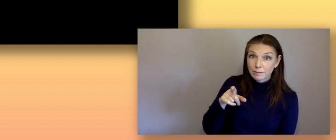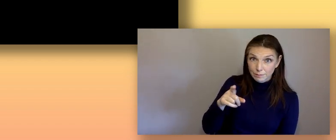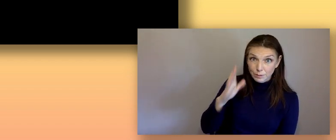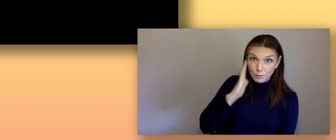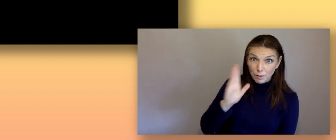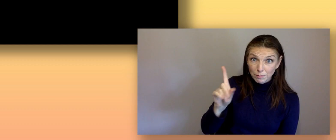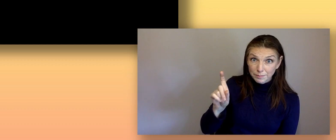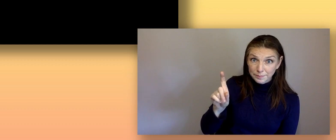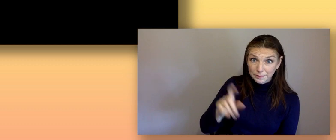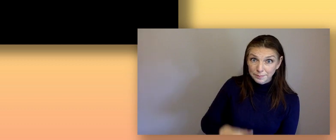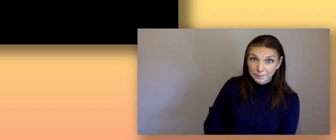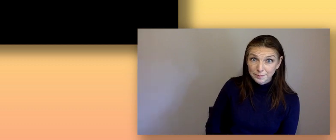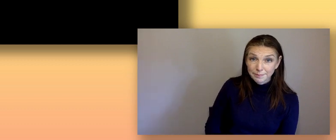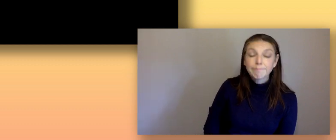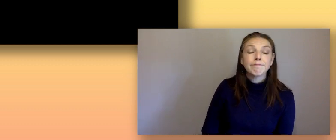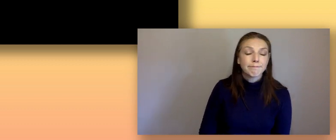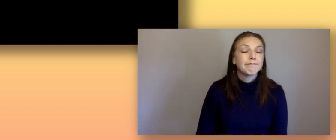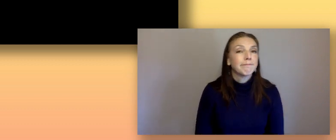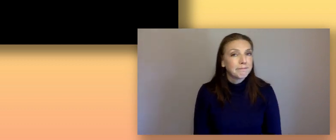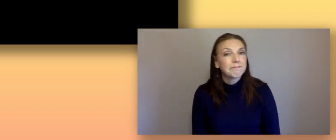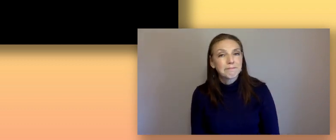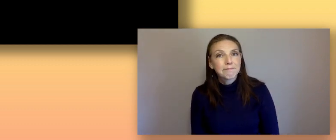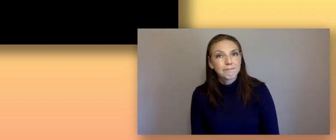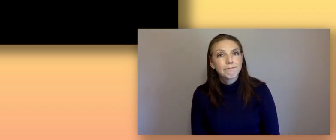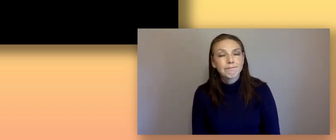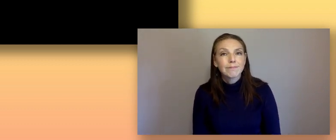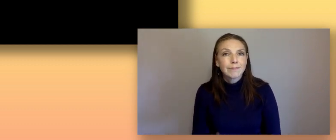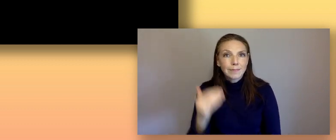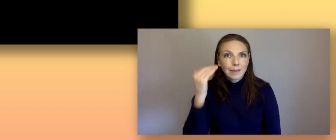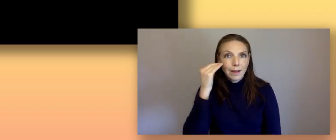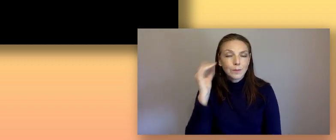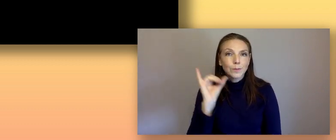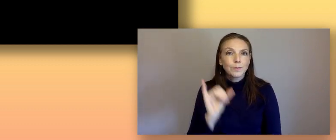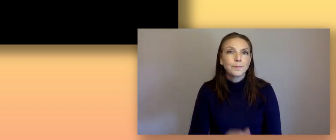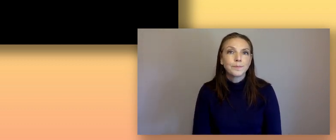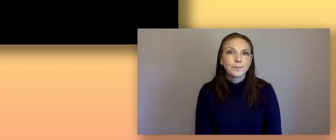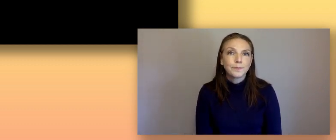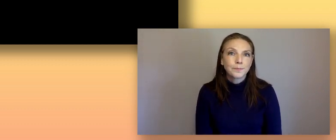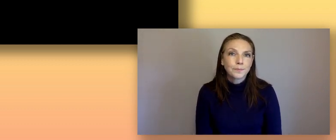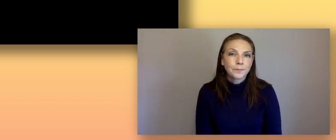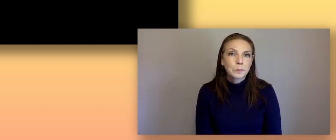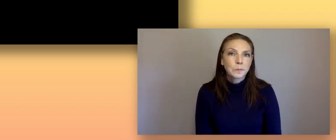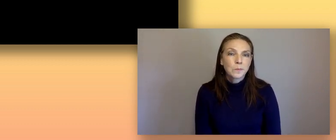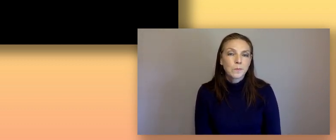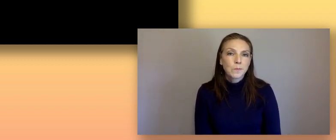Do you know? Yeah, I know too.